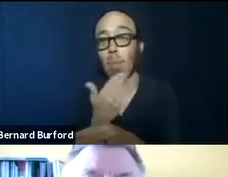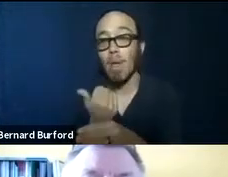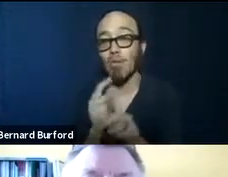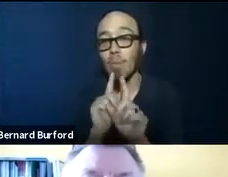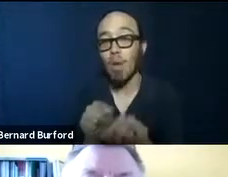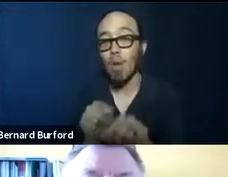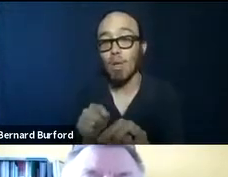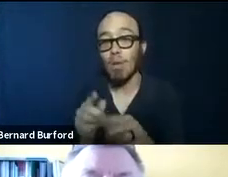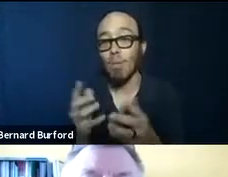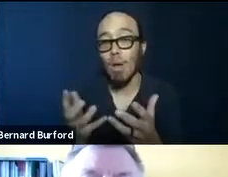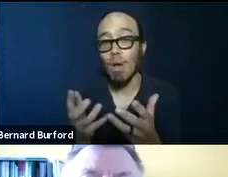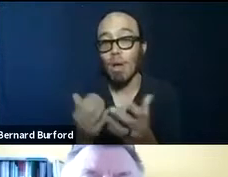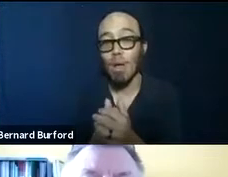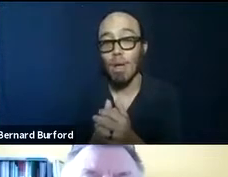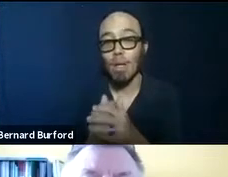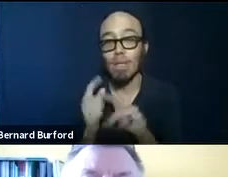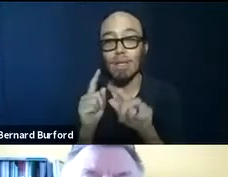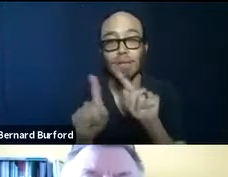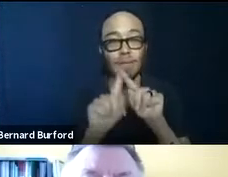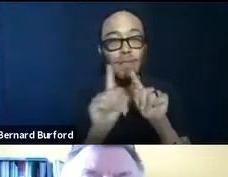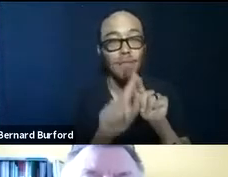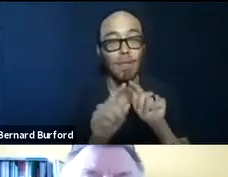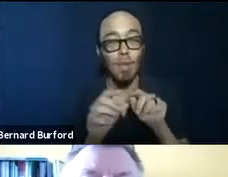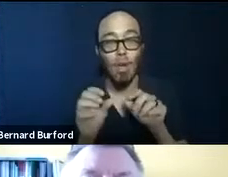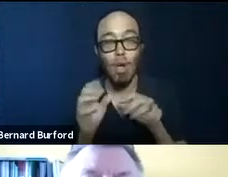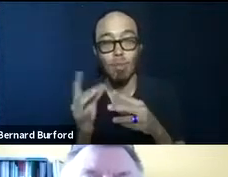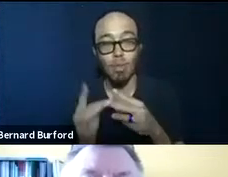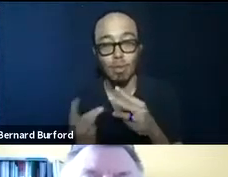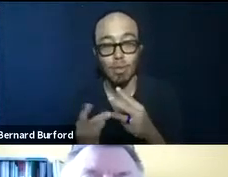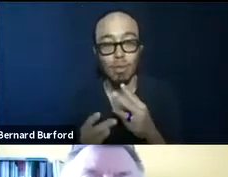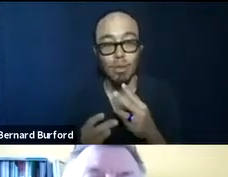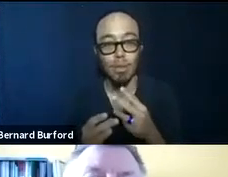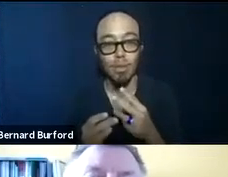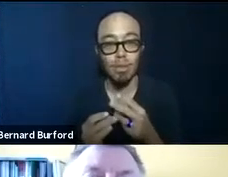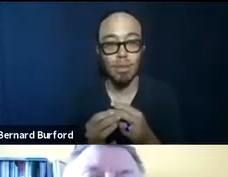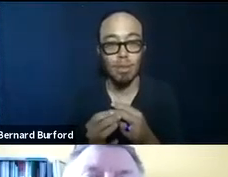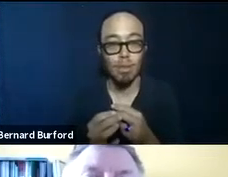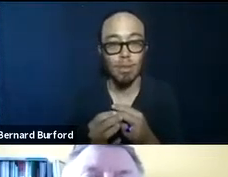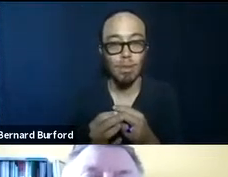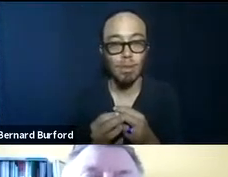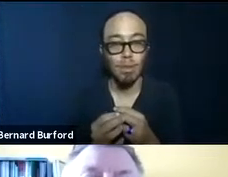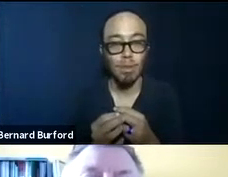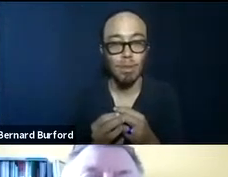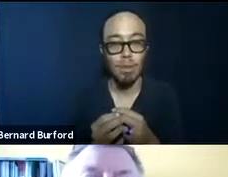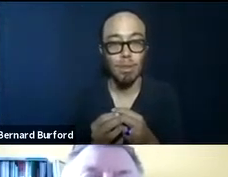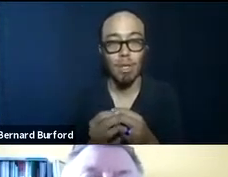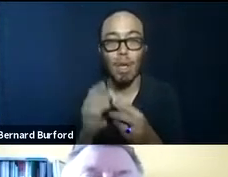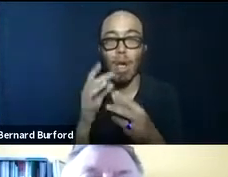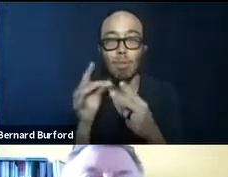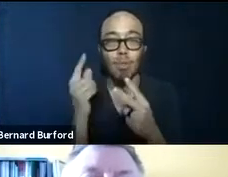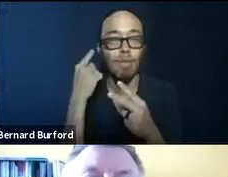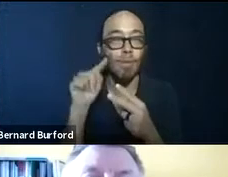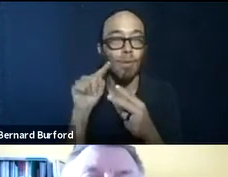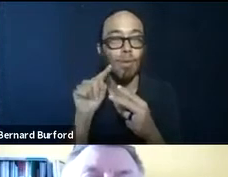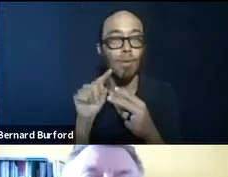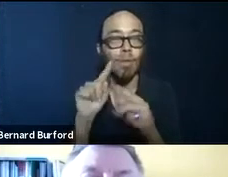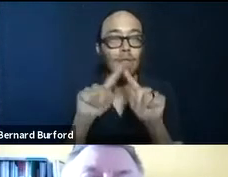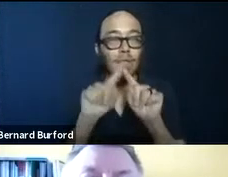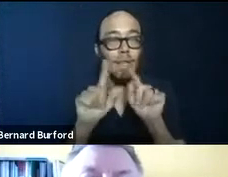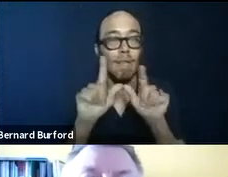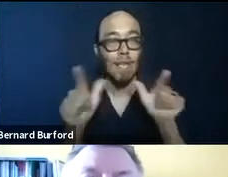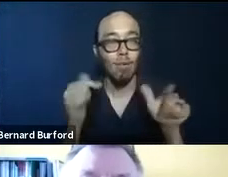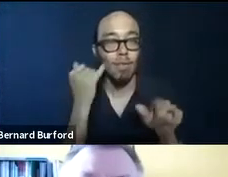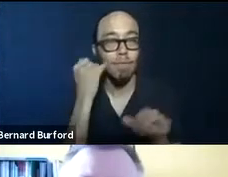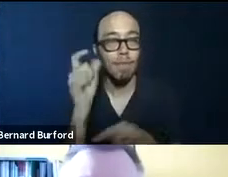all alternatives, up-to-date information answers, and options for different languages if needed.